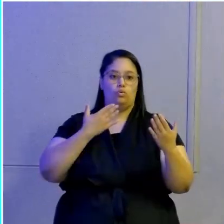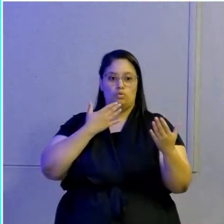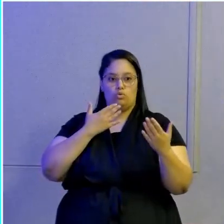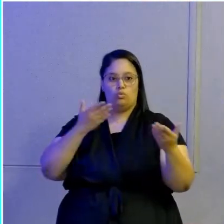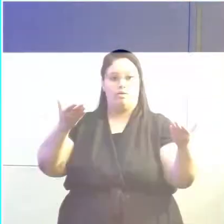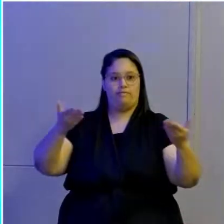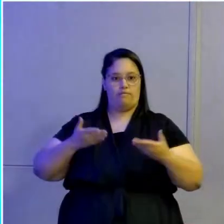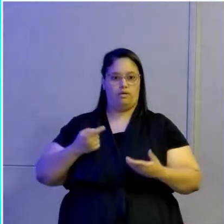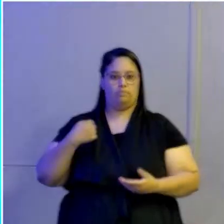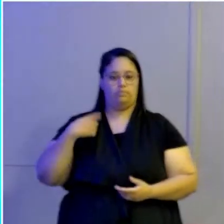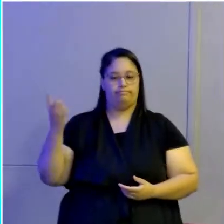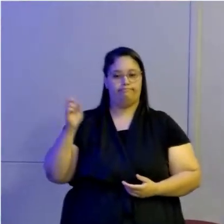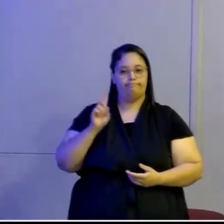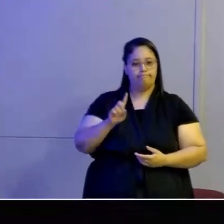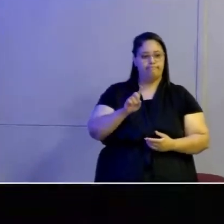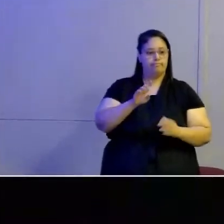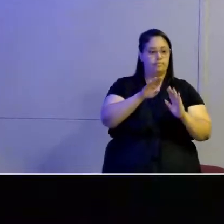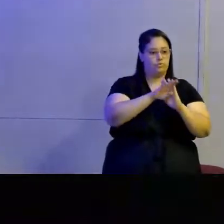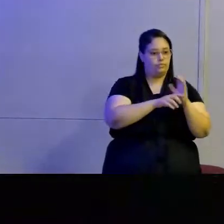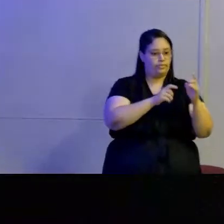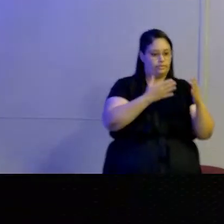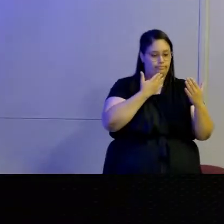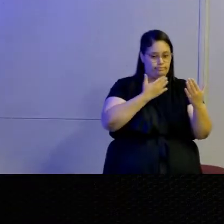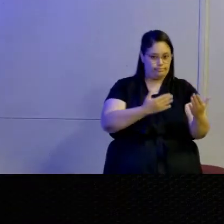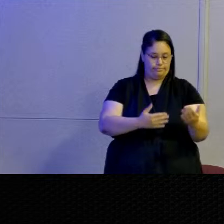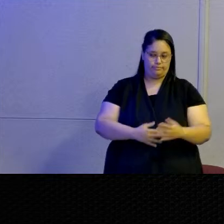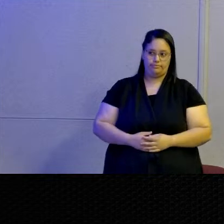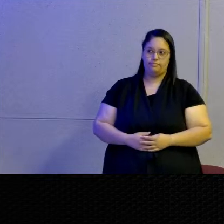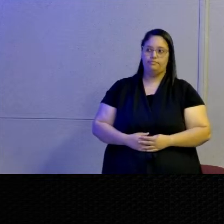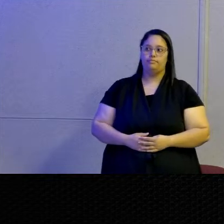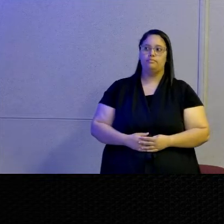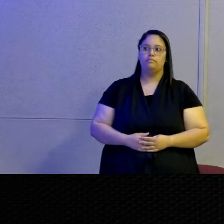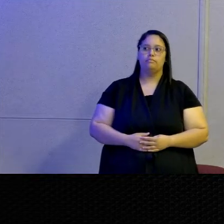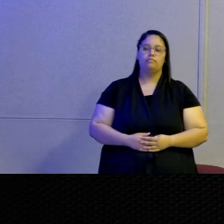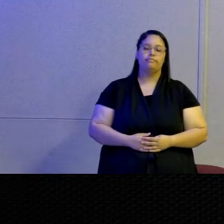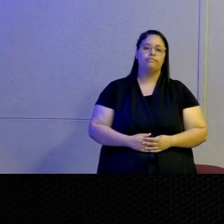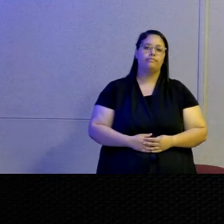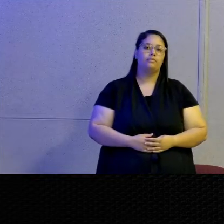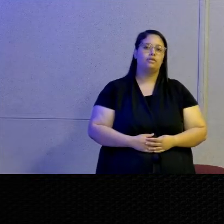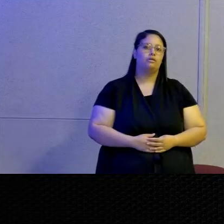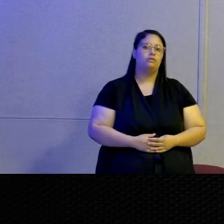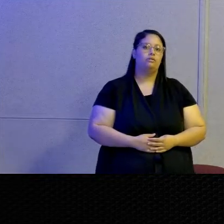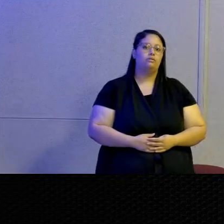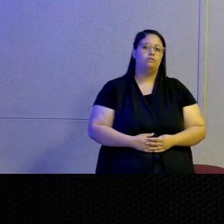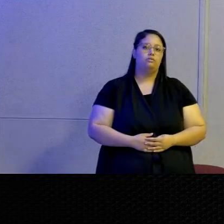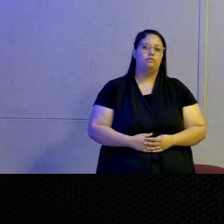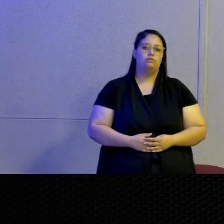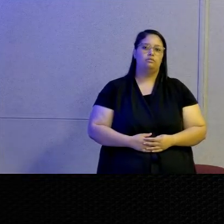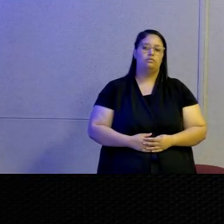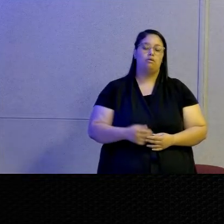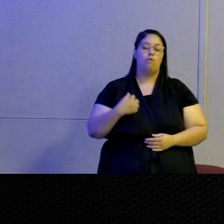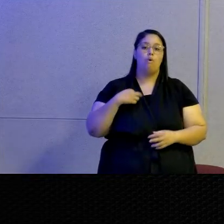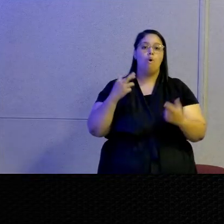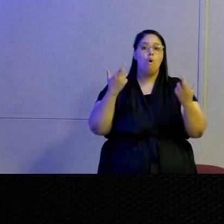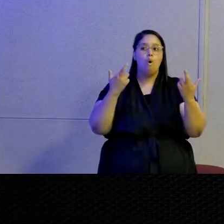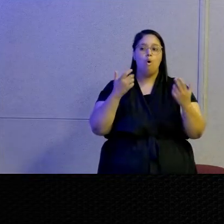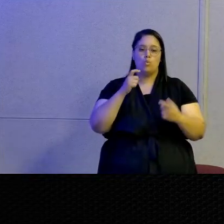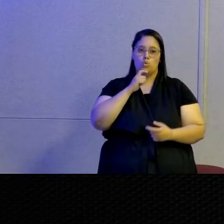me again, Program Director. And I hope I will be able to use this